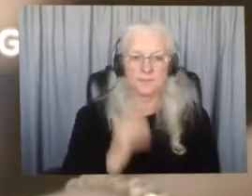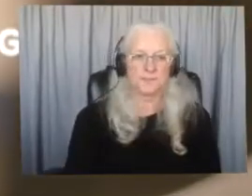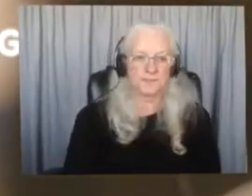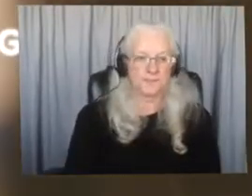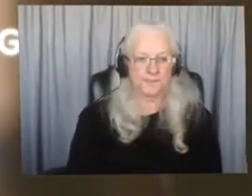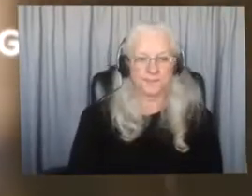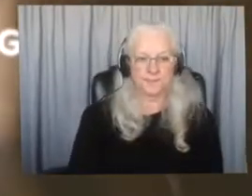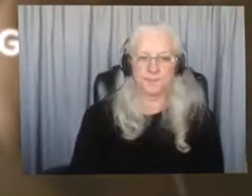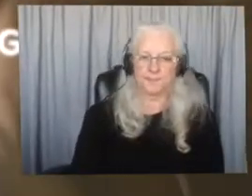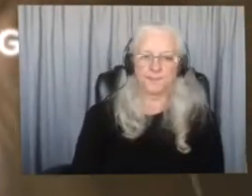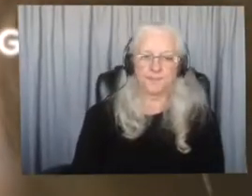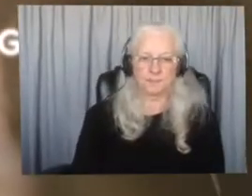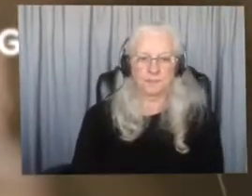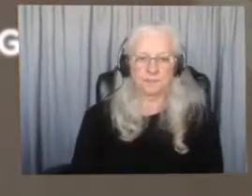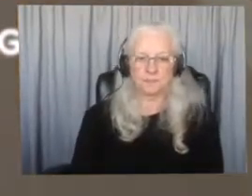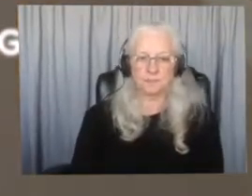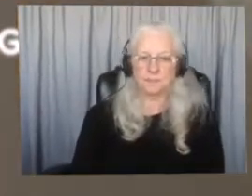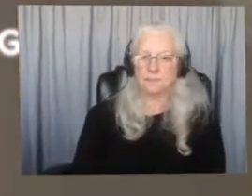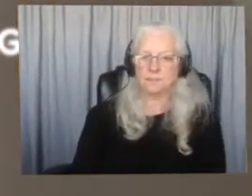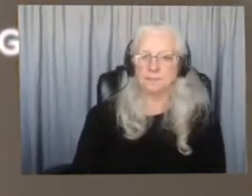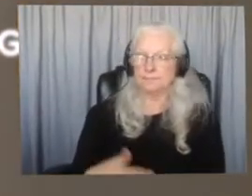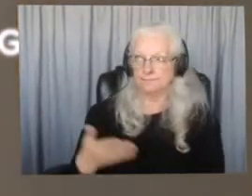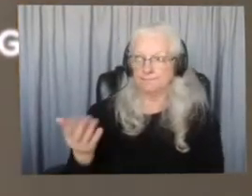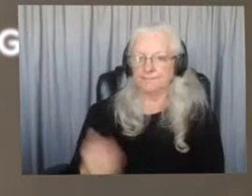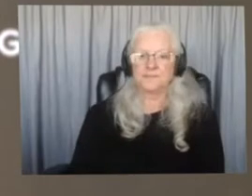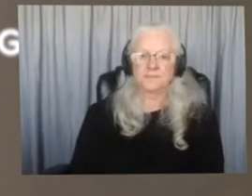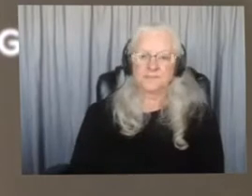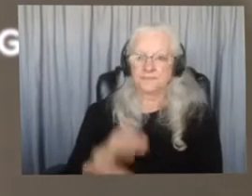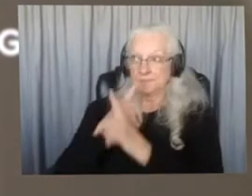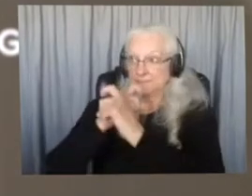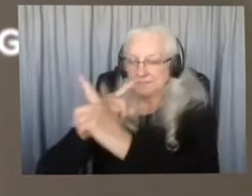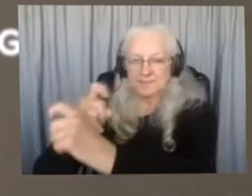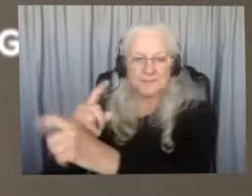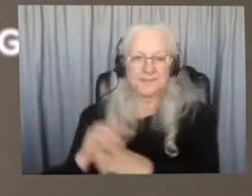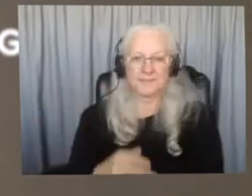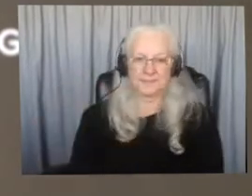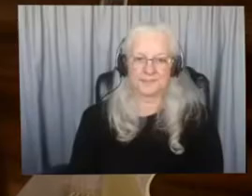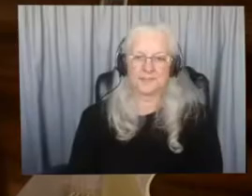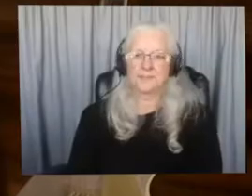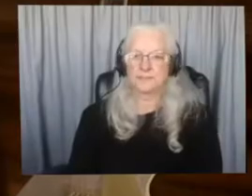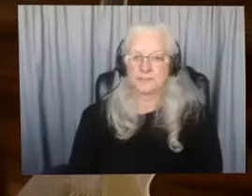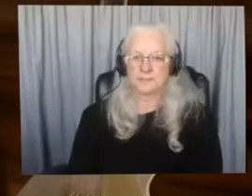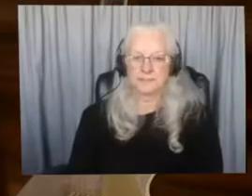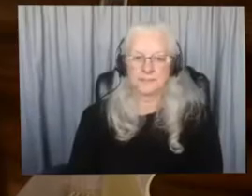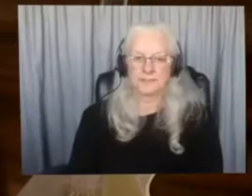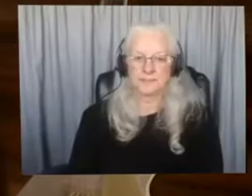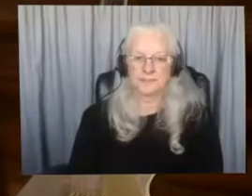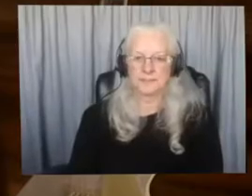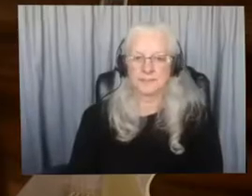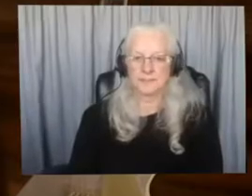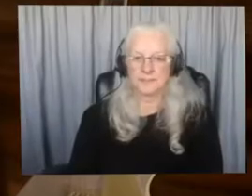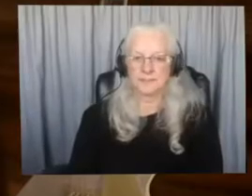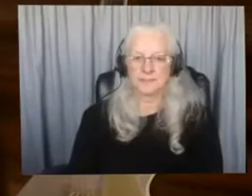Ani Buju, Ajawa, Mekanaka, Kwe, Indigenous Cause, Isla Barker, Indigenous Cause, Mutho, Dam, Barron, Servant, and Ndunji, Winnipeg, Ndunji. My name is Isla